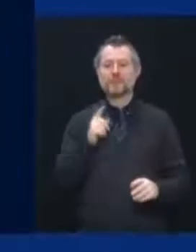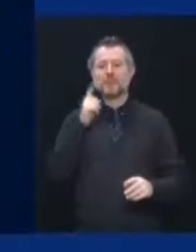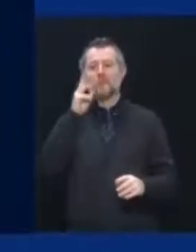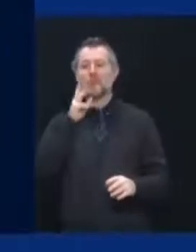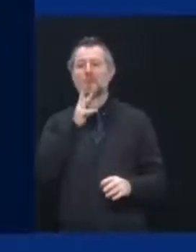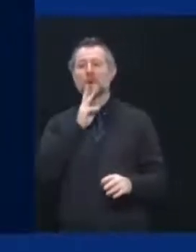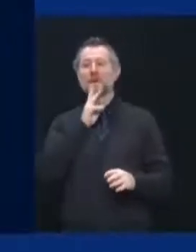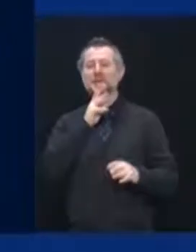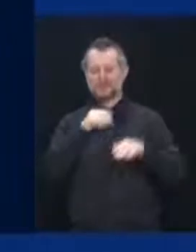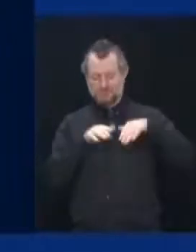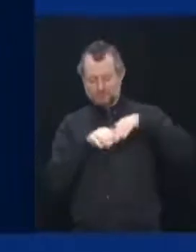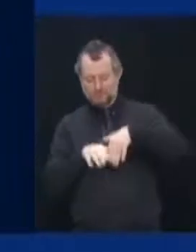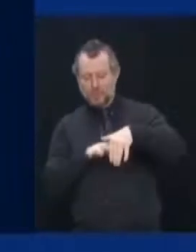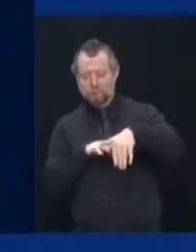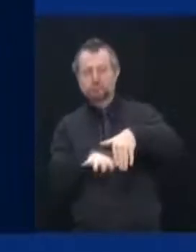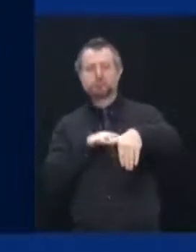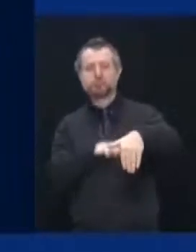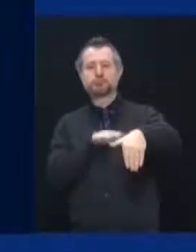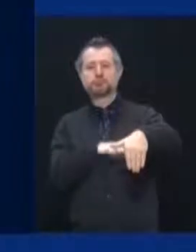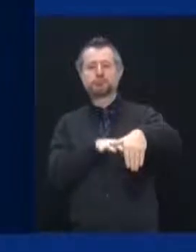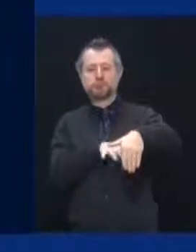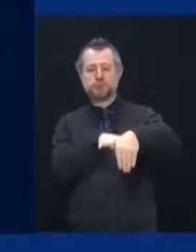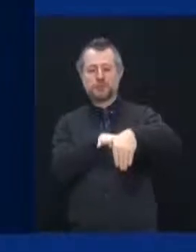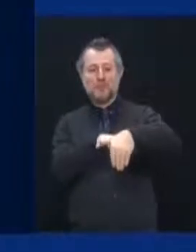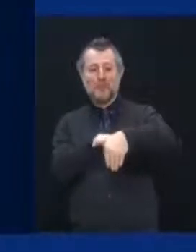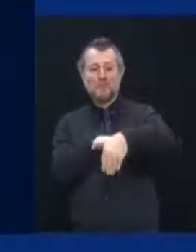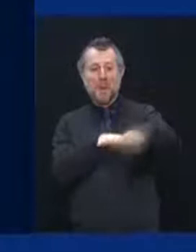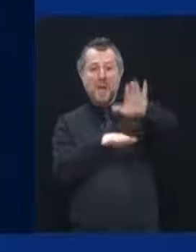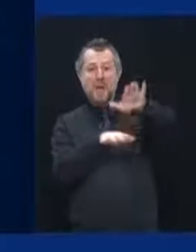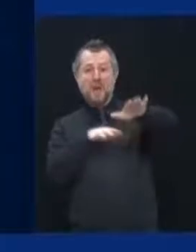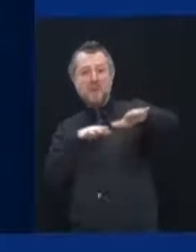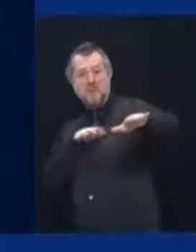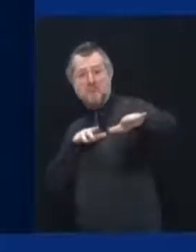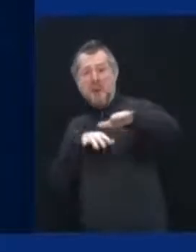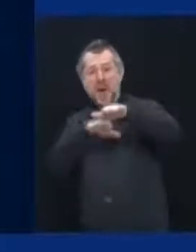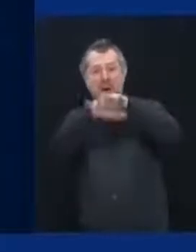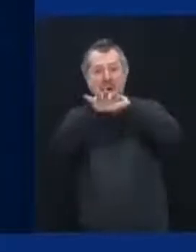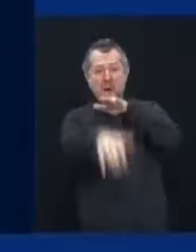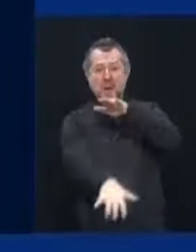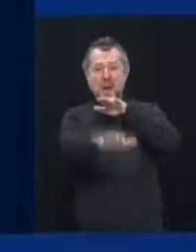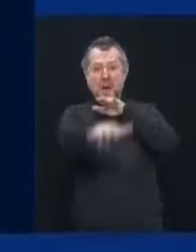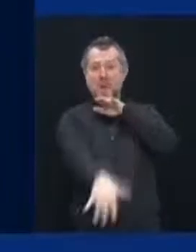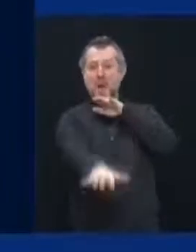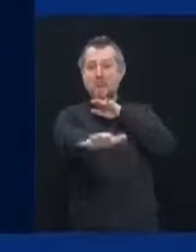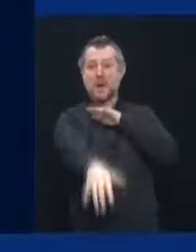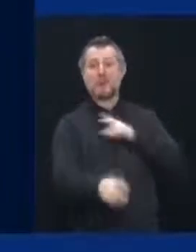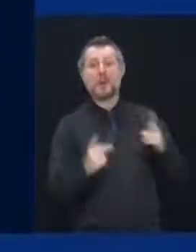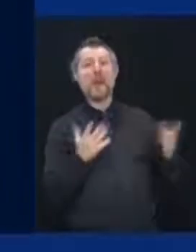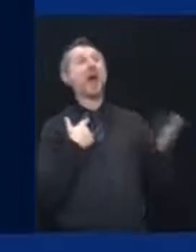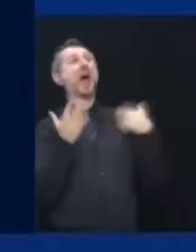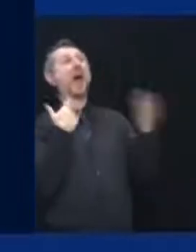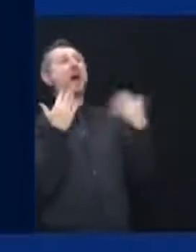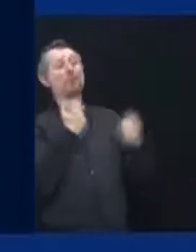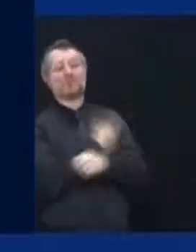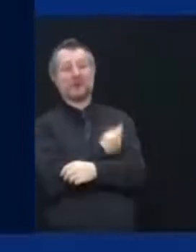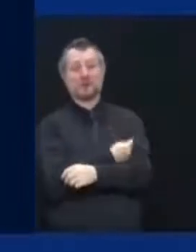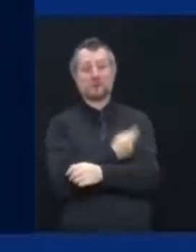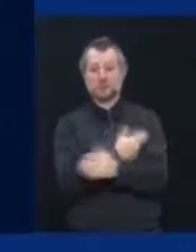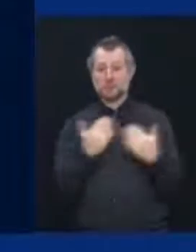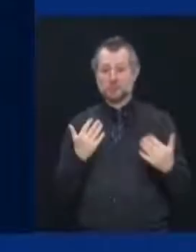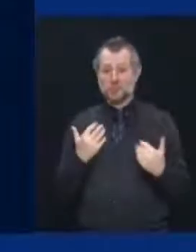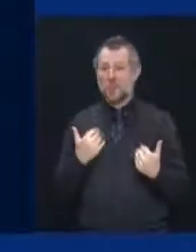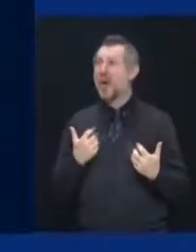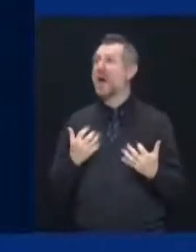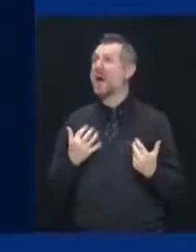you have a rush of 7 million people. I want the vaccine, I want it now, I was told I'm eligible, and